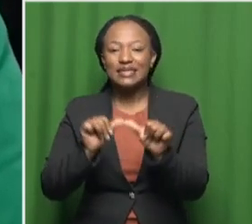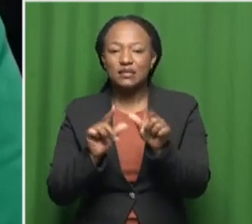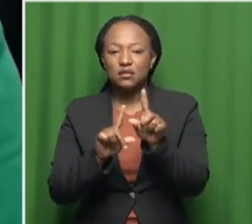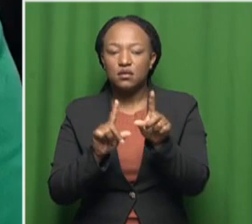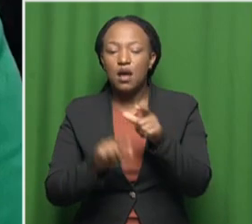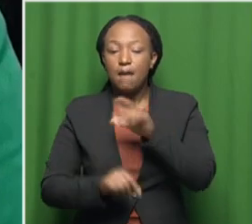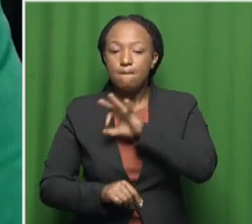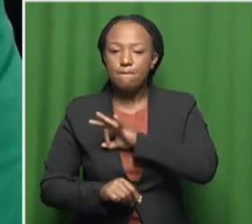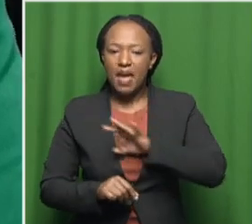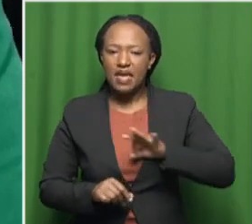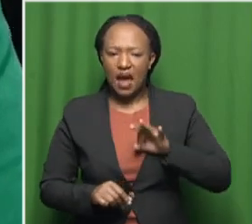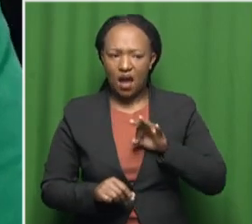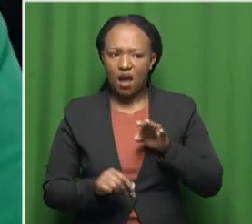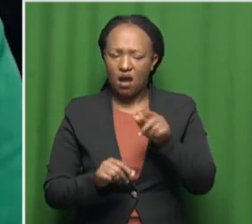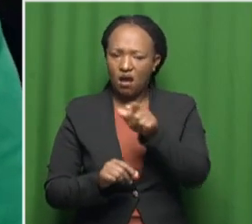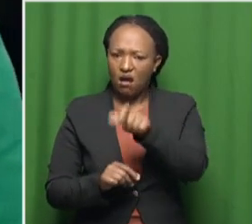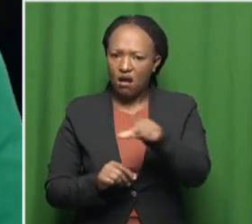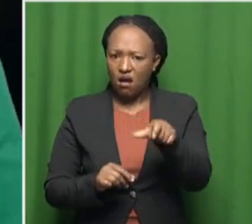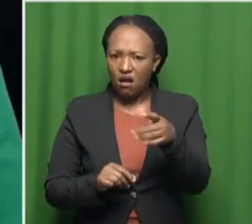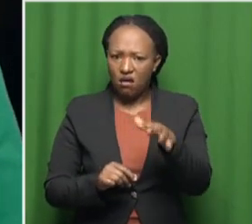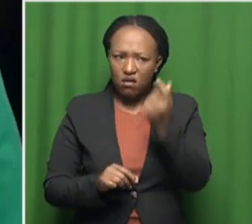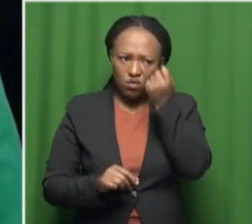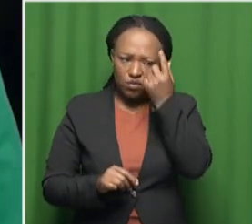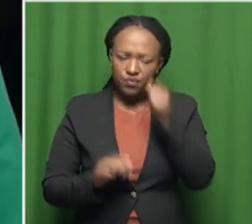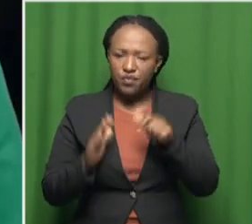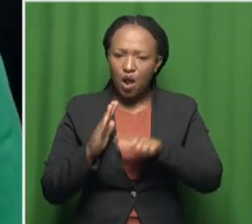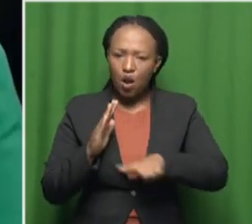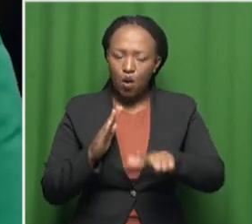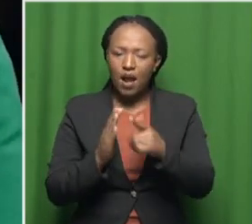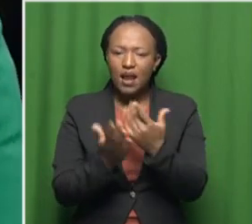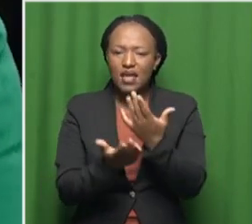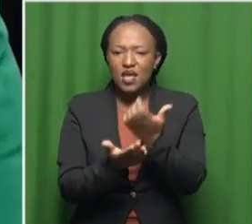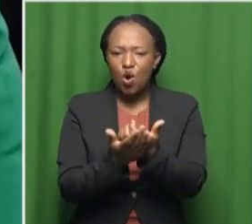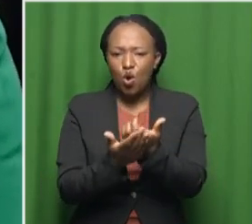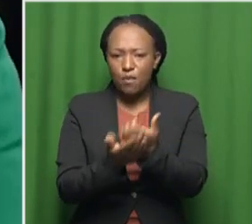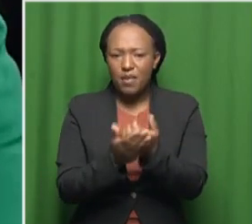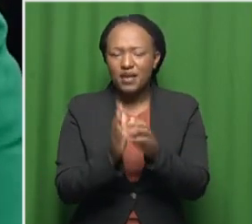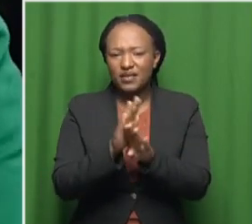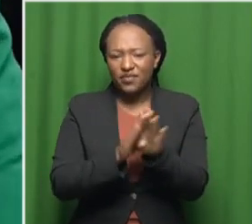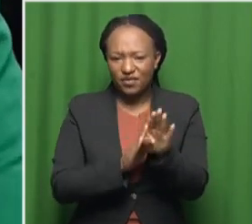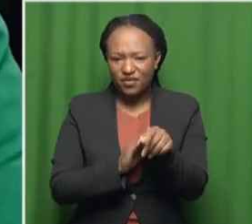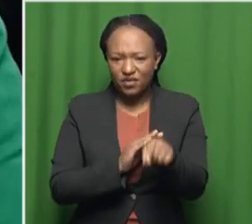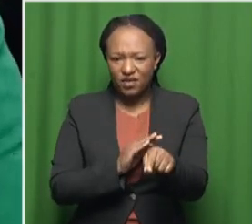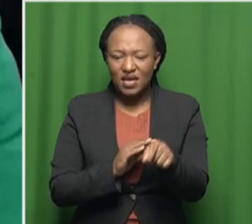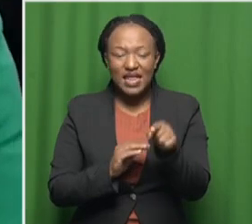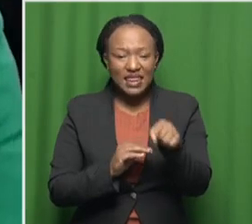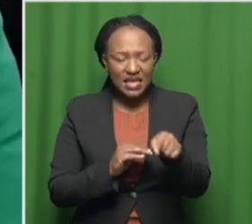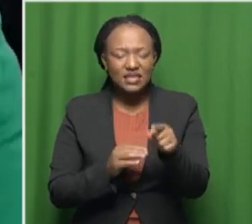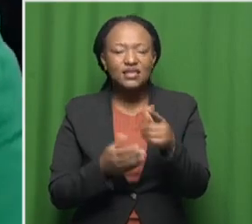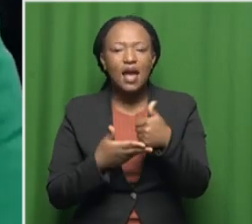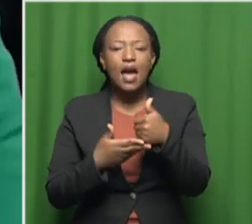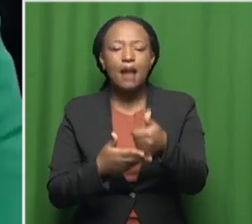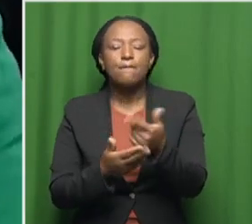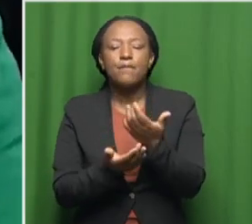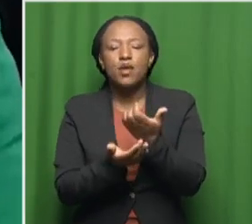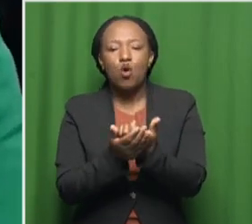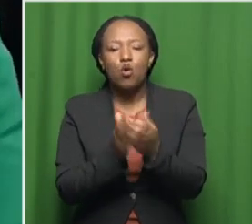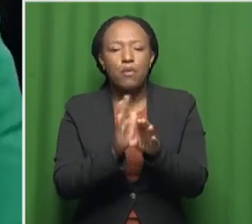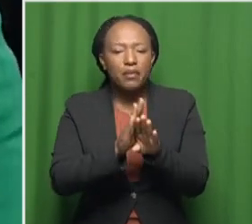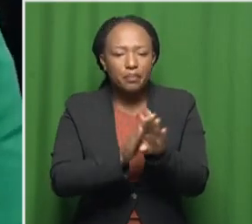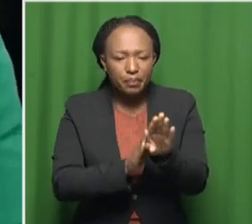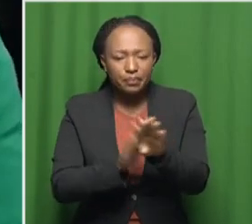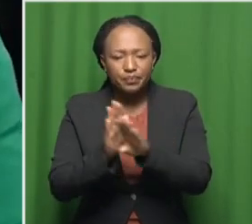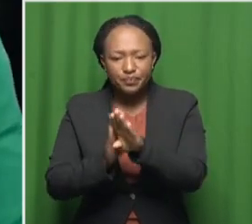to be mayoral candidates on their understanding of local economic development. Because this is what drives the economy. This is what must